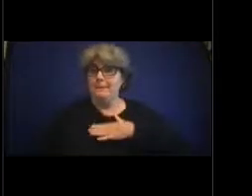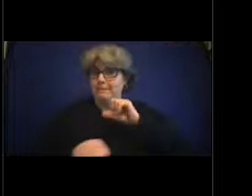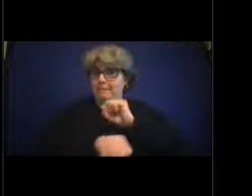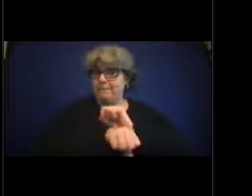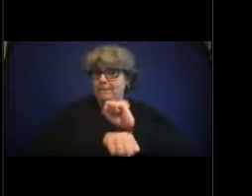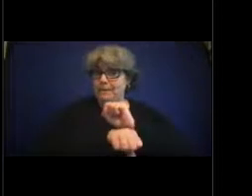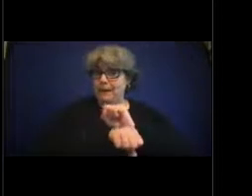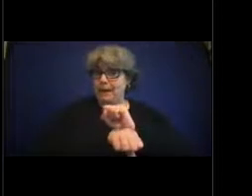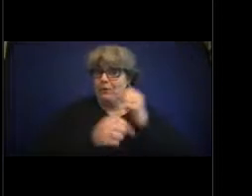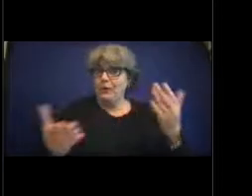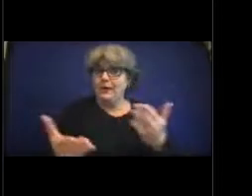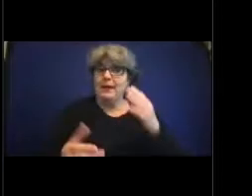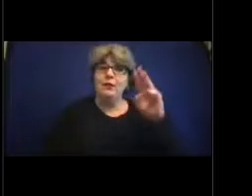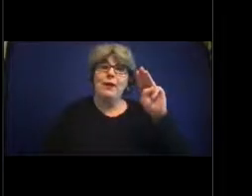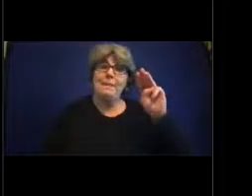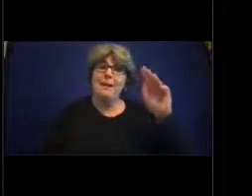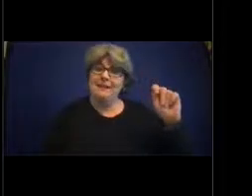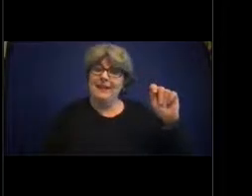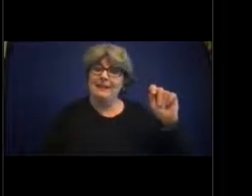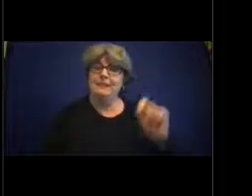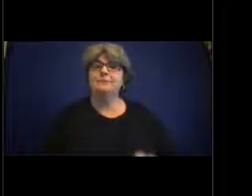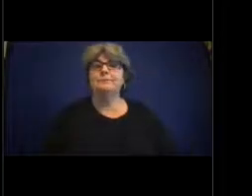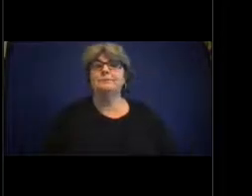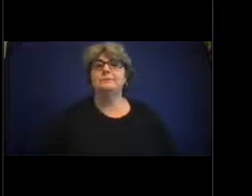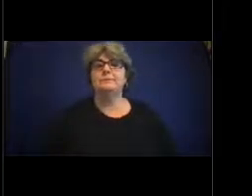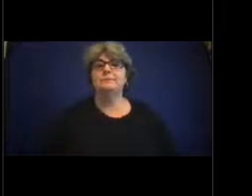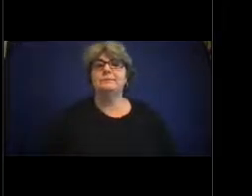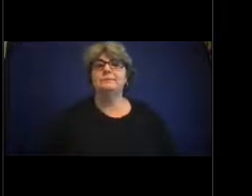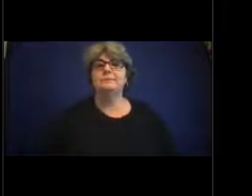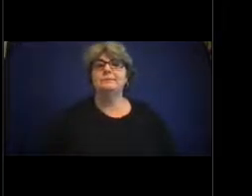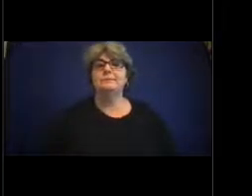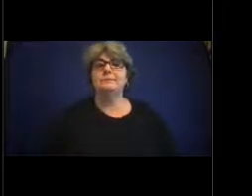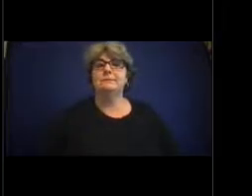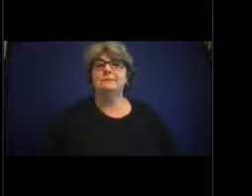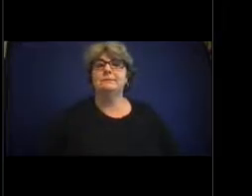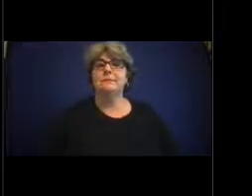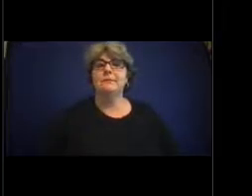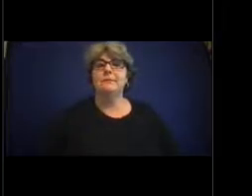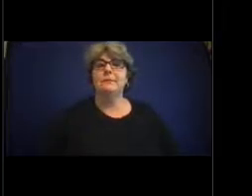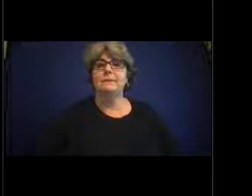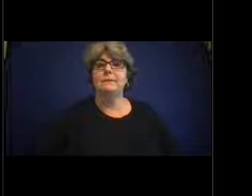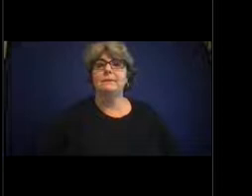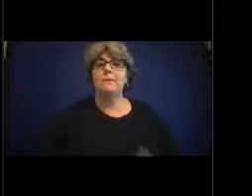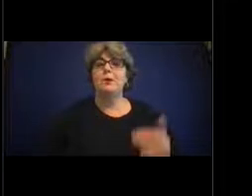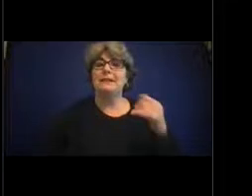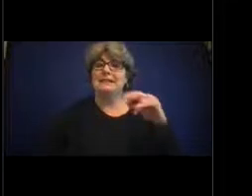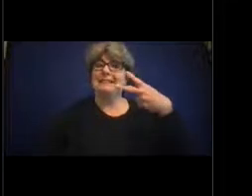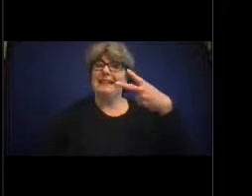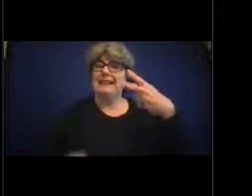here in Great Falls, Montana. So we actually are in year two of a pretty significant drought up here. We